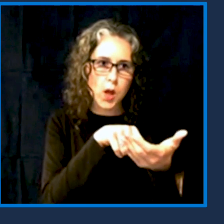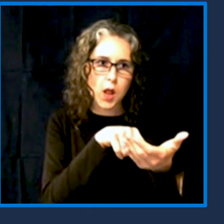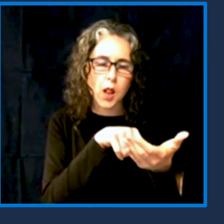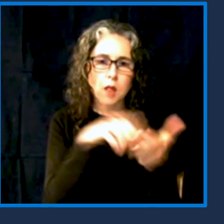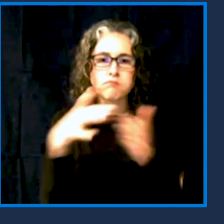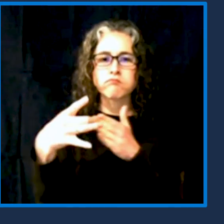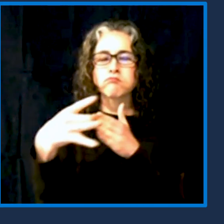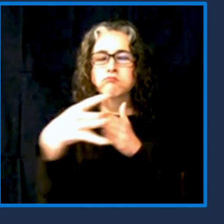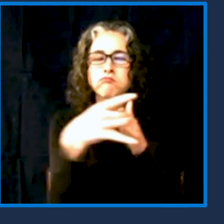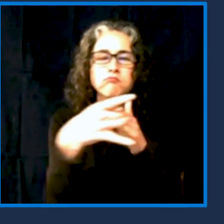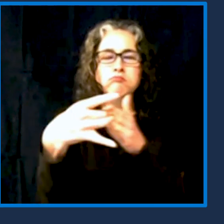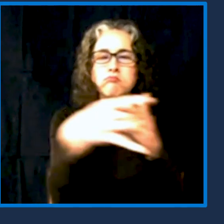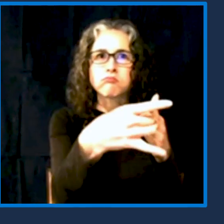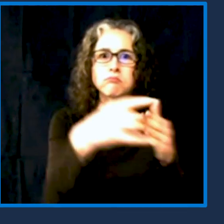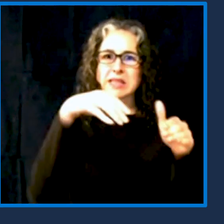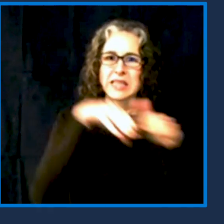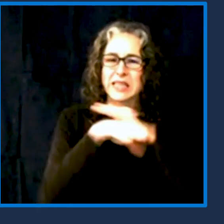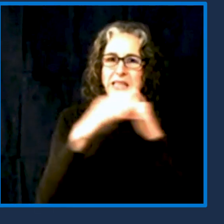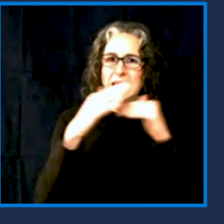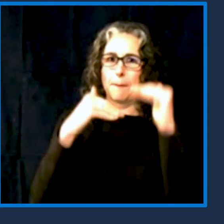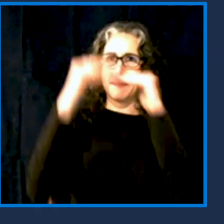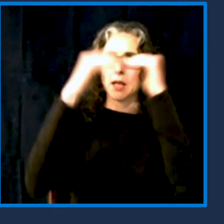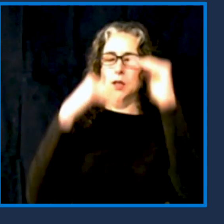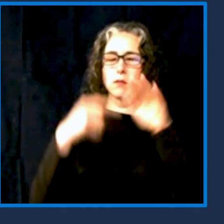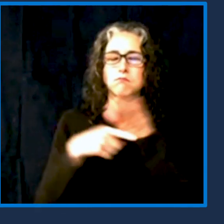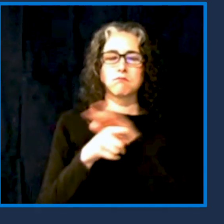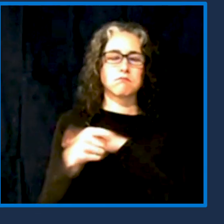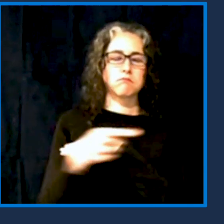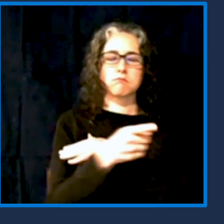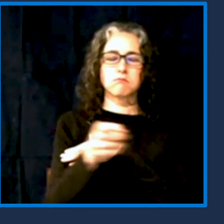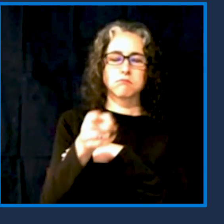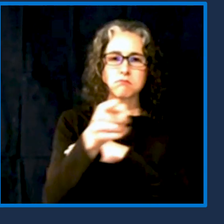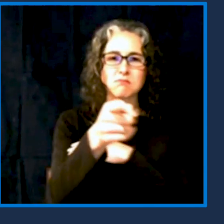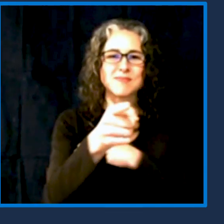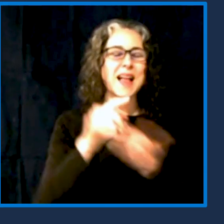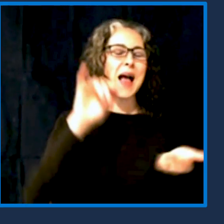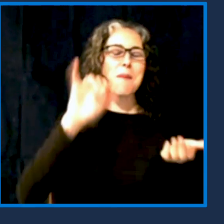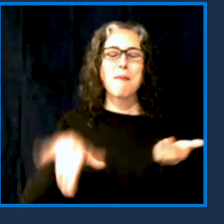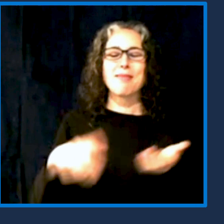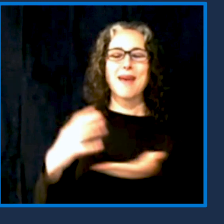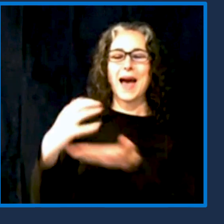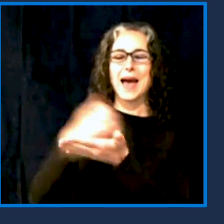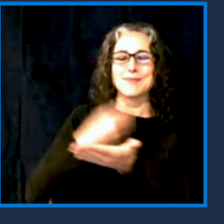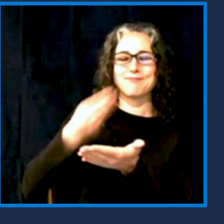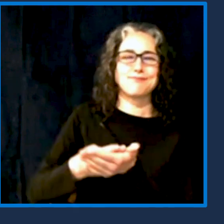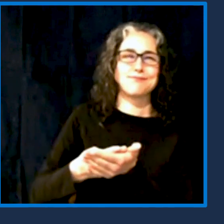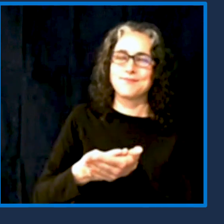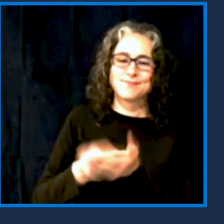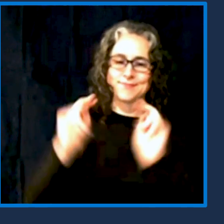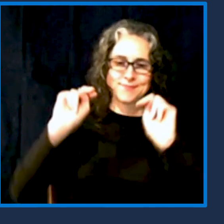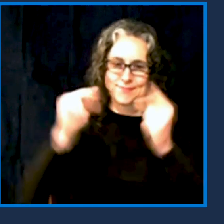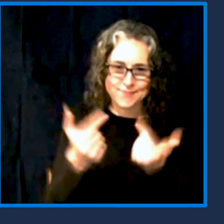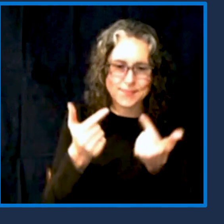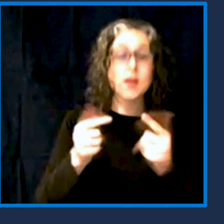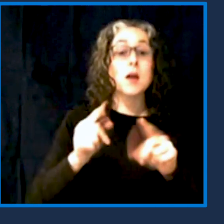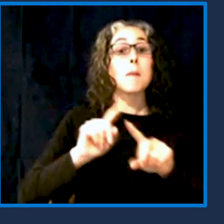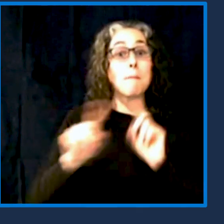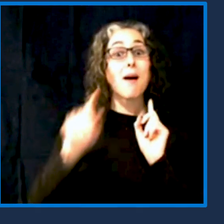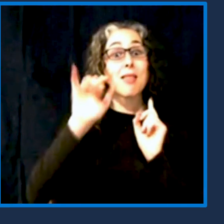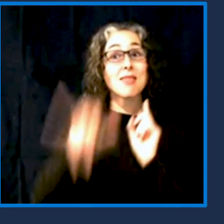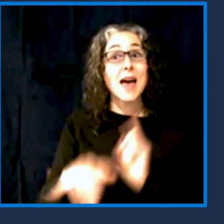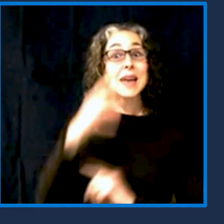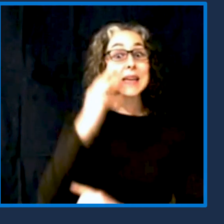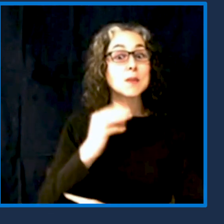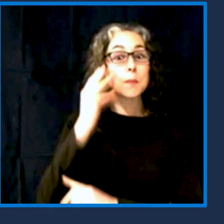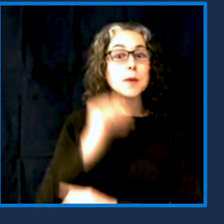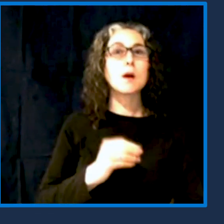navigate inside a building. Now, the hackathon itself didn't actually work, but the whole experience, opened my